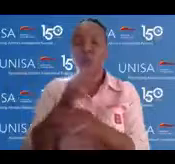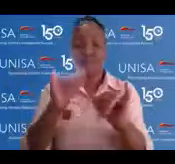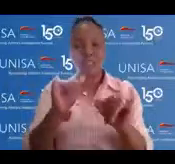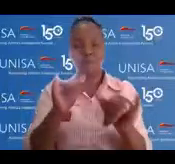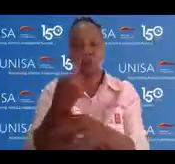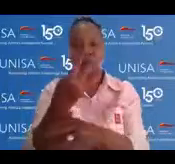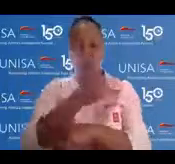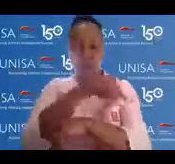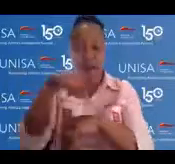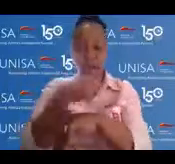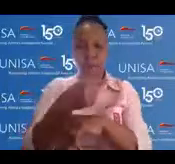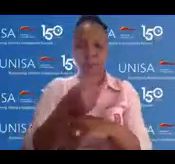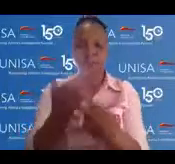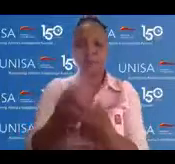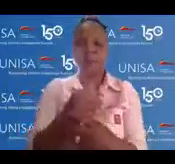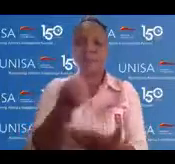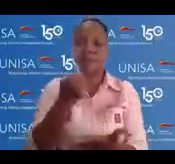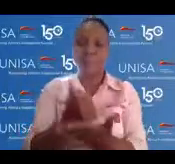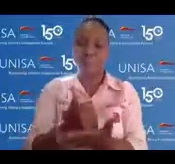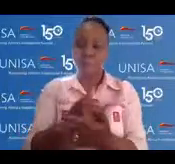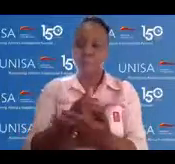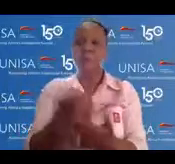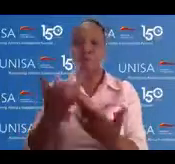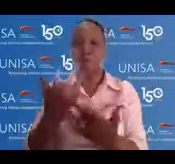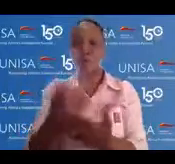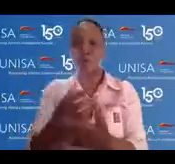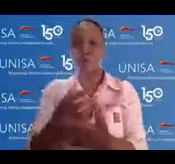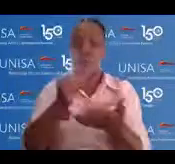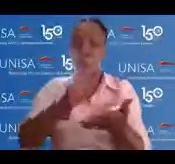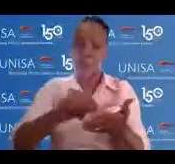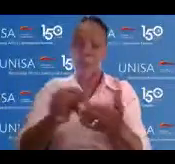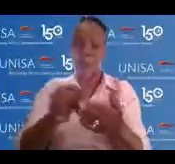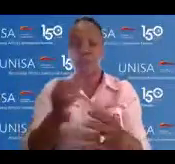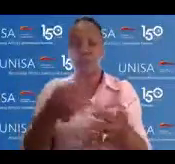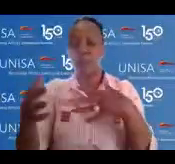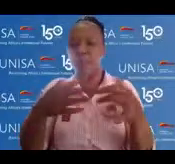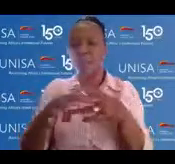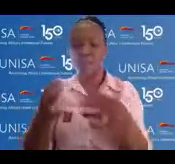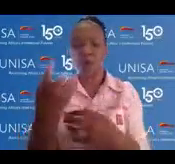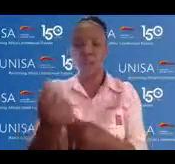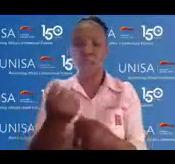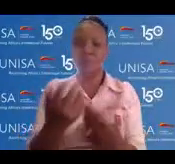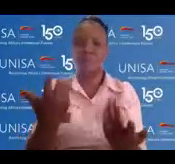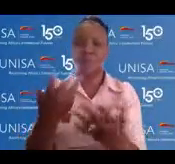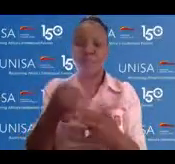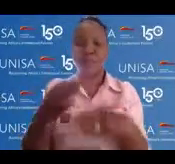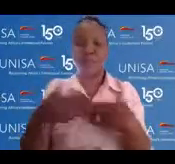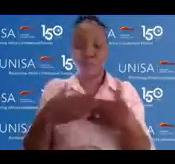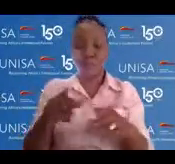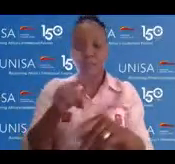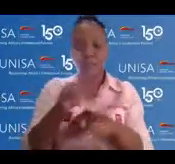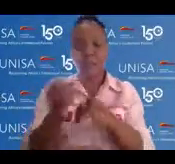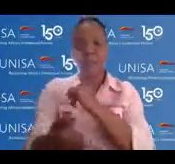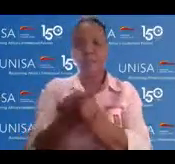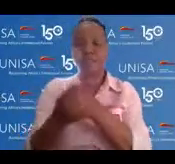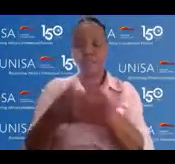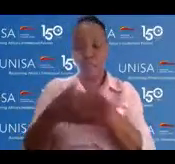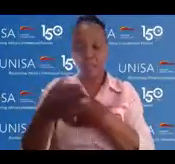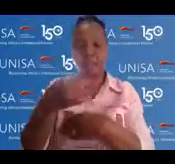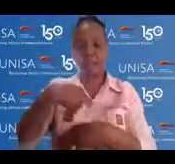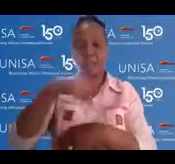back, grab your cup of coffee, grab your pen, paper, or whatever you've got in front of you, and let's start the session ahead for us. So today we